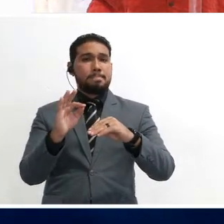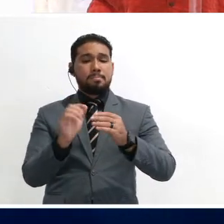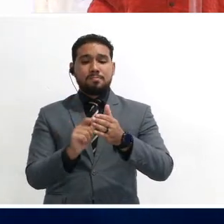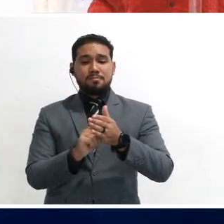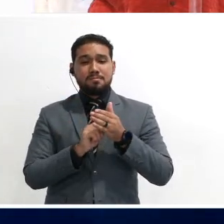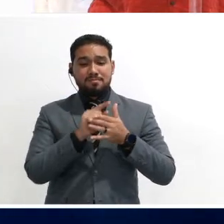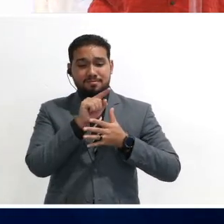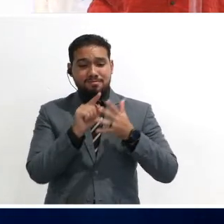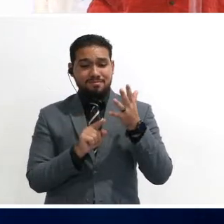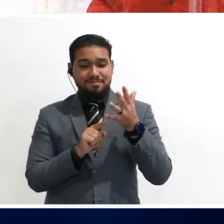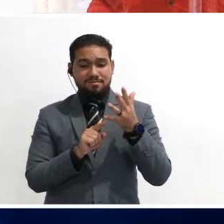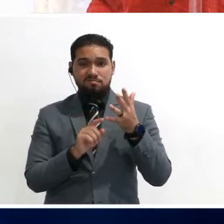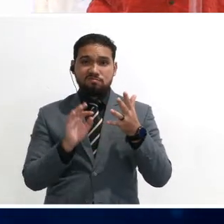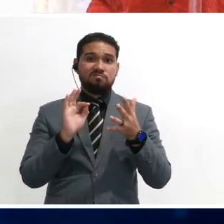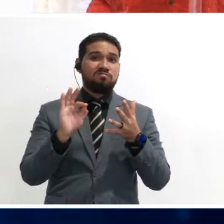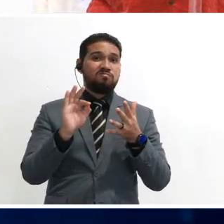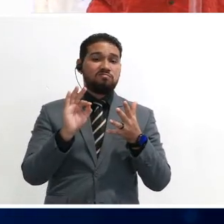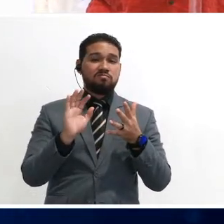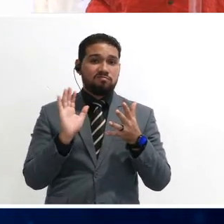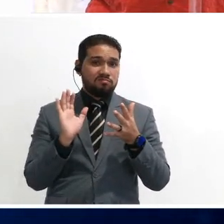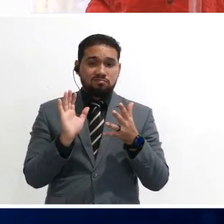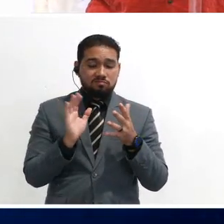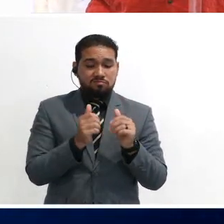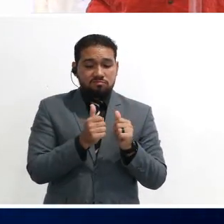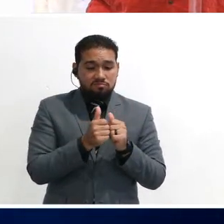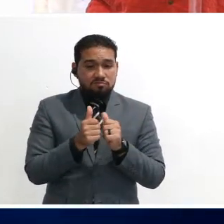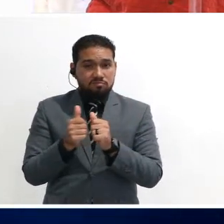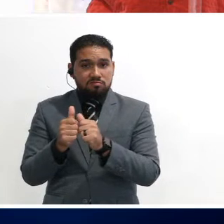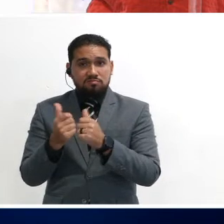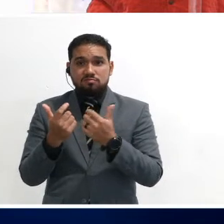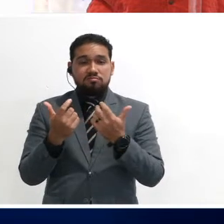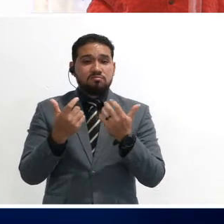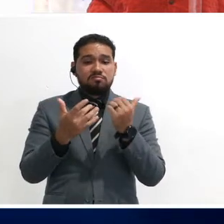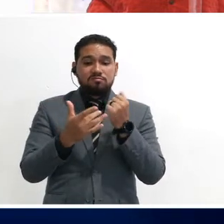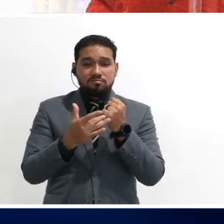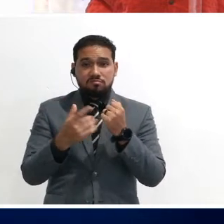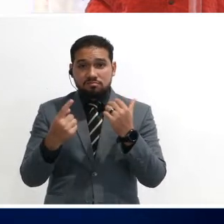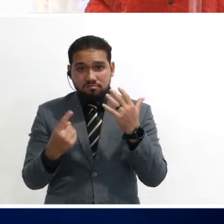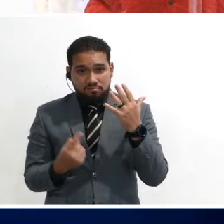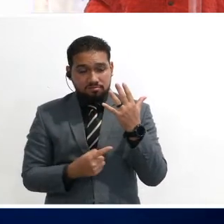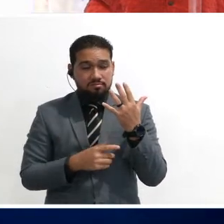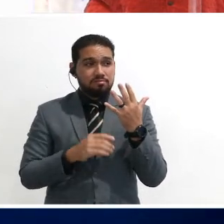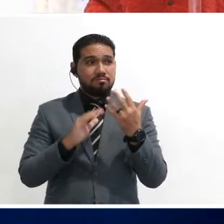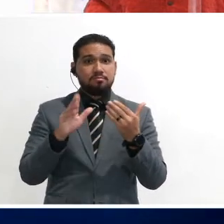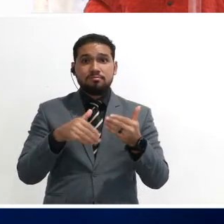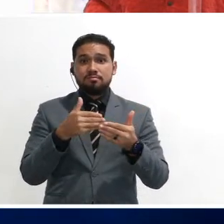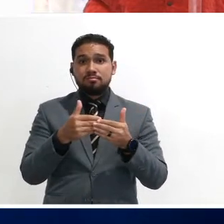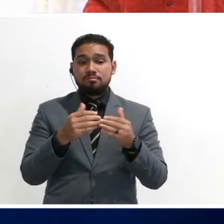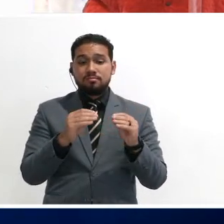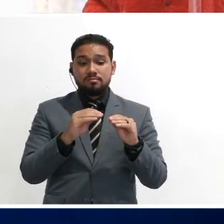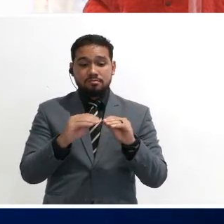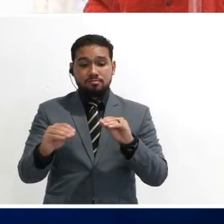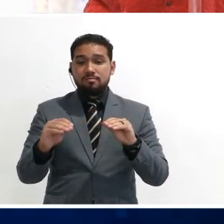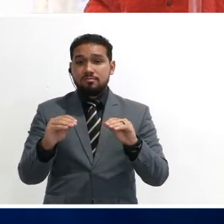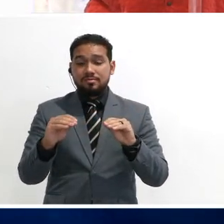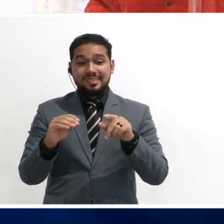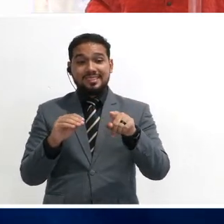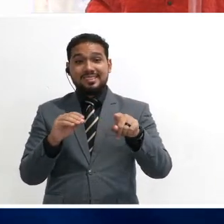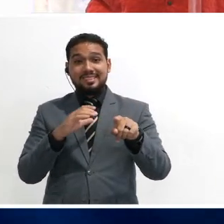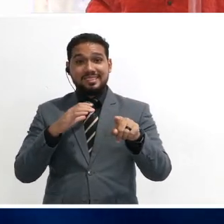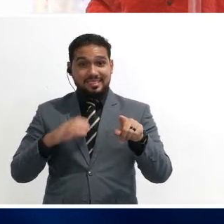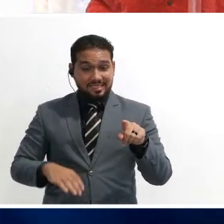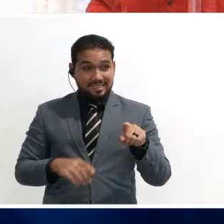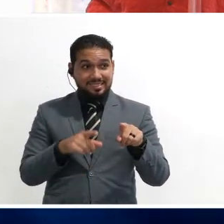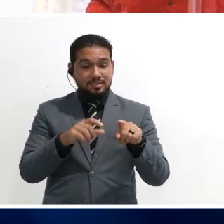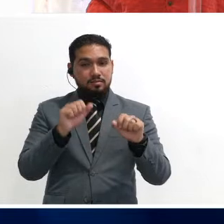circuit work is done inside the package. So the customer can put a known good part on their board and it